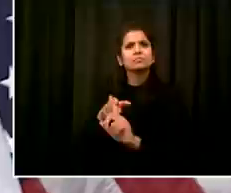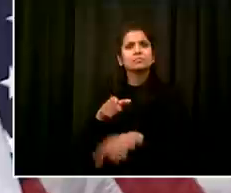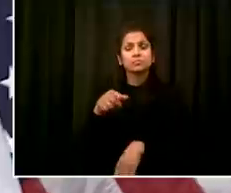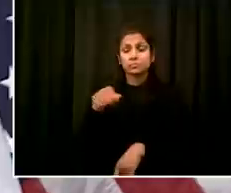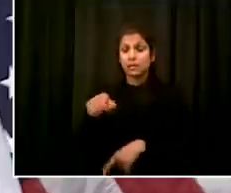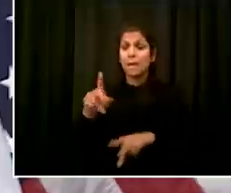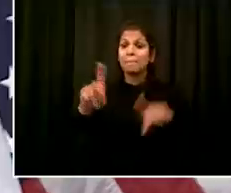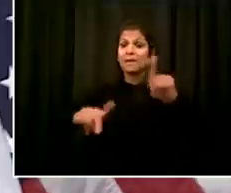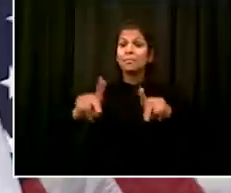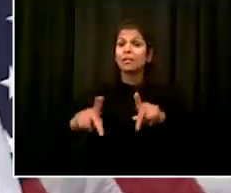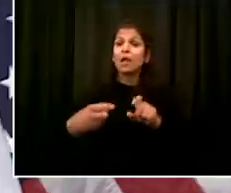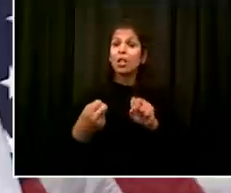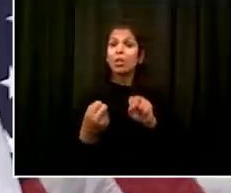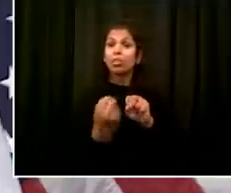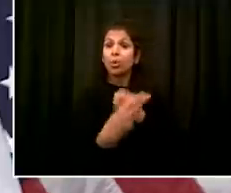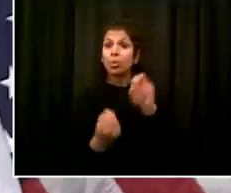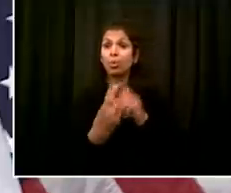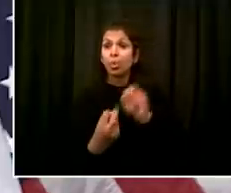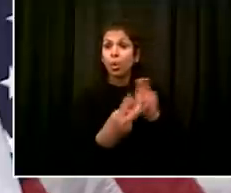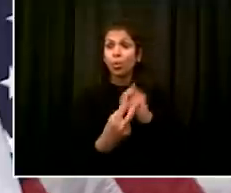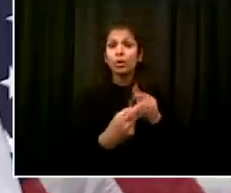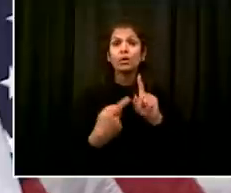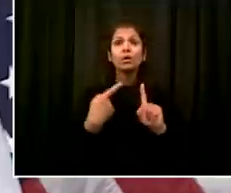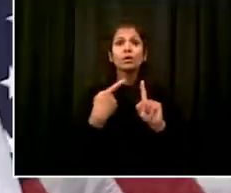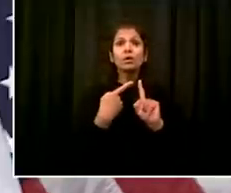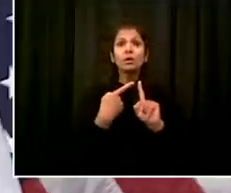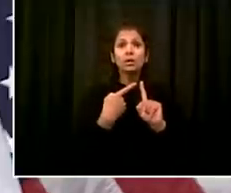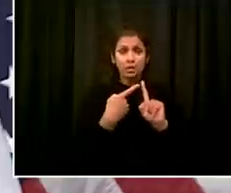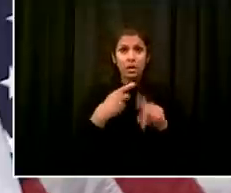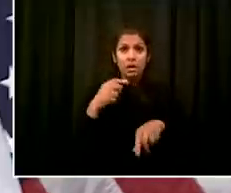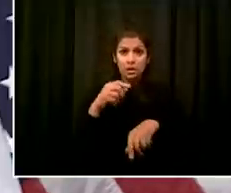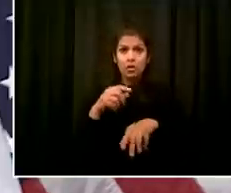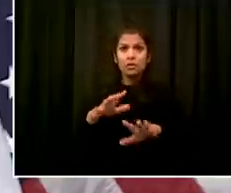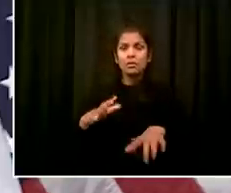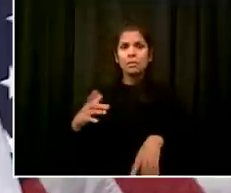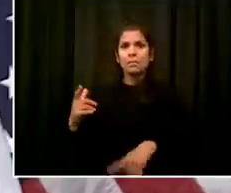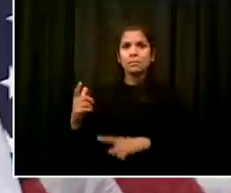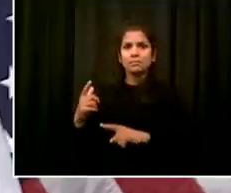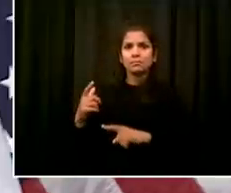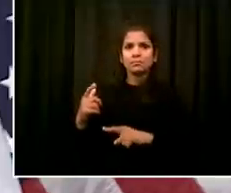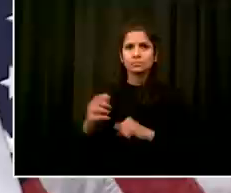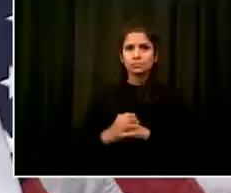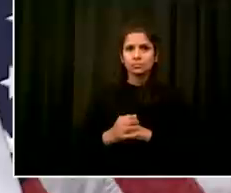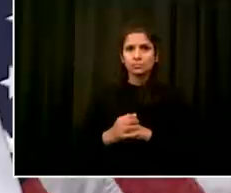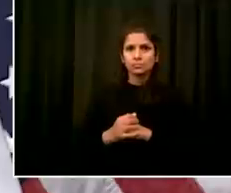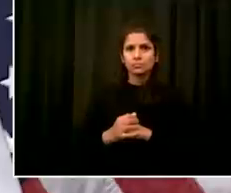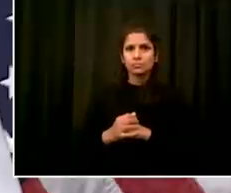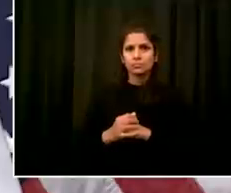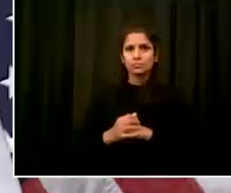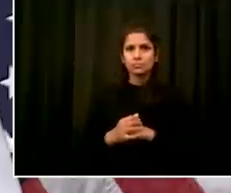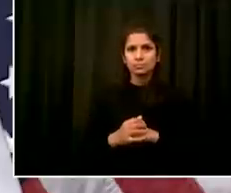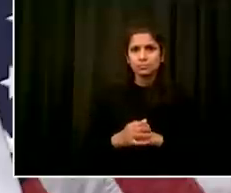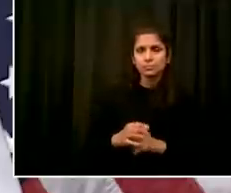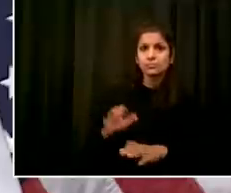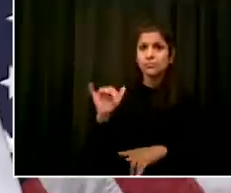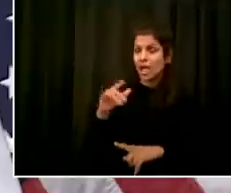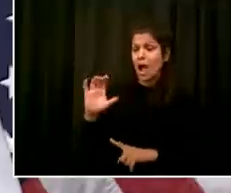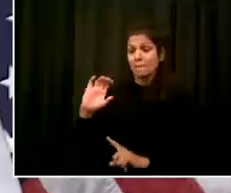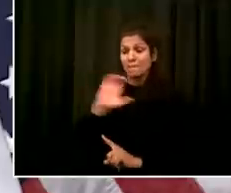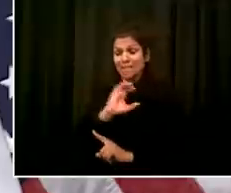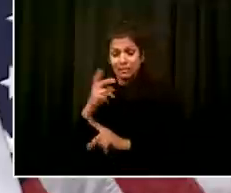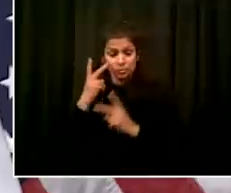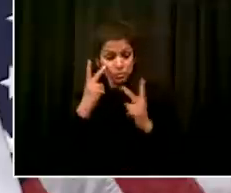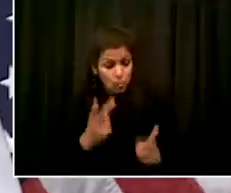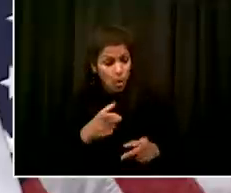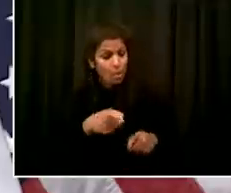no confirmation of where this came from, whether they were already stacked in boxes, with